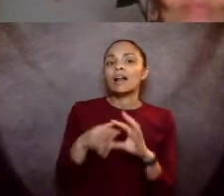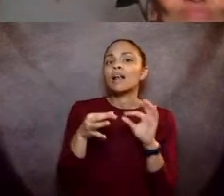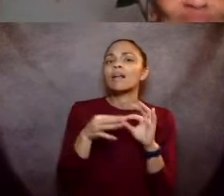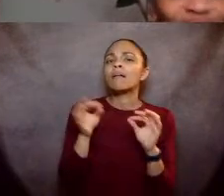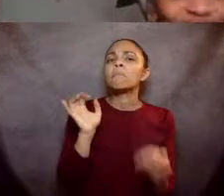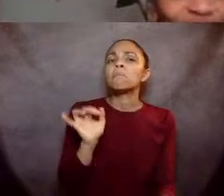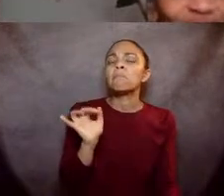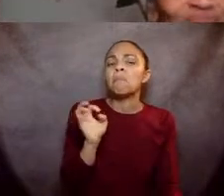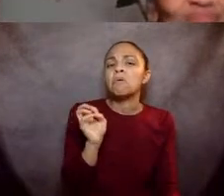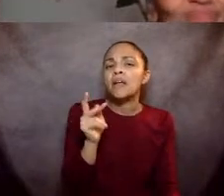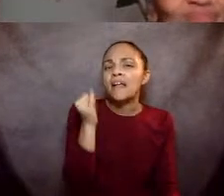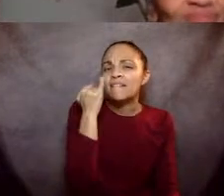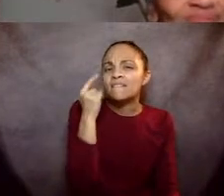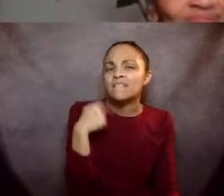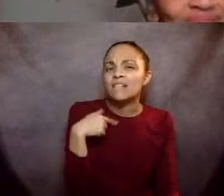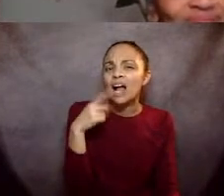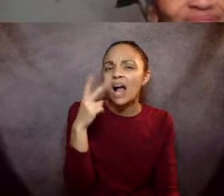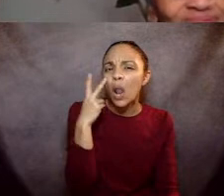see?